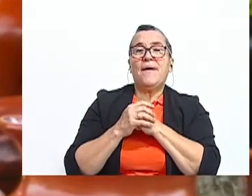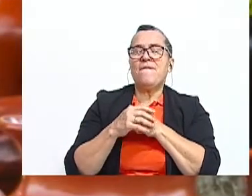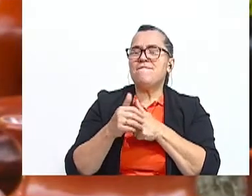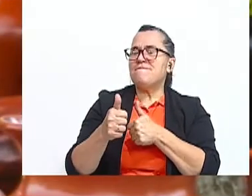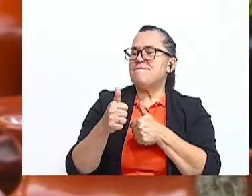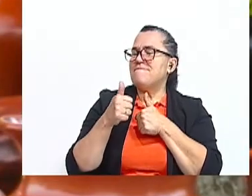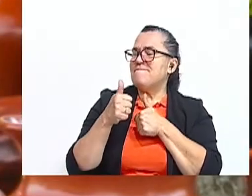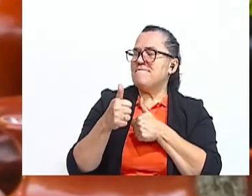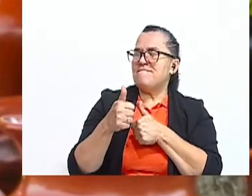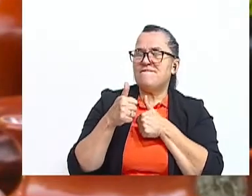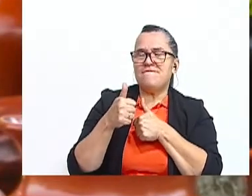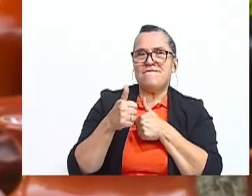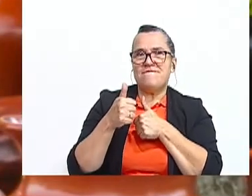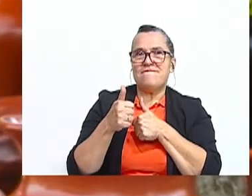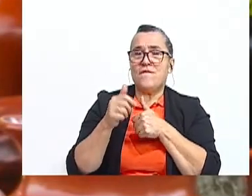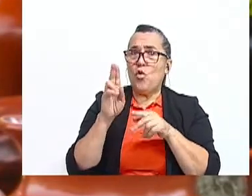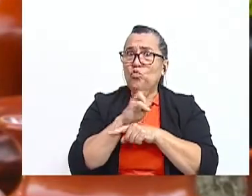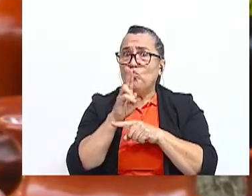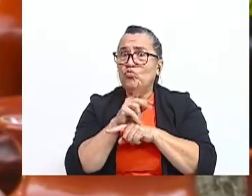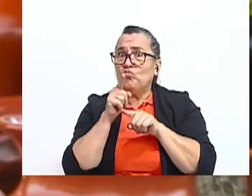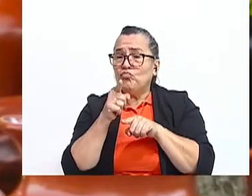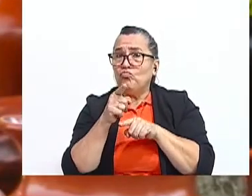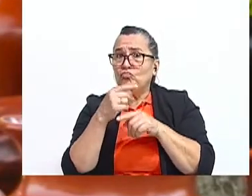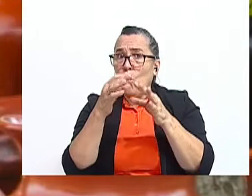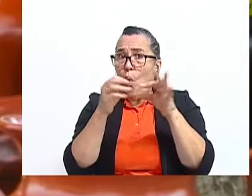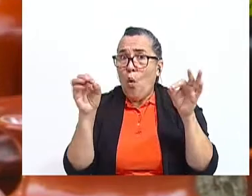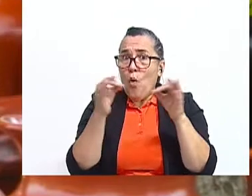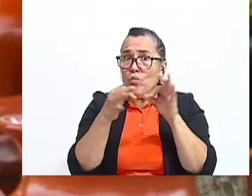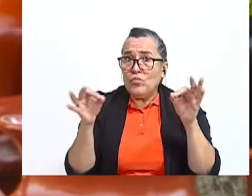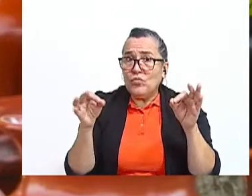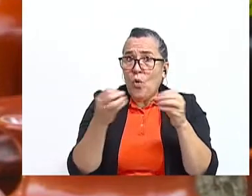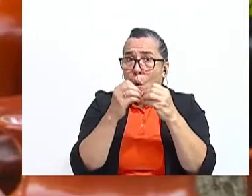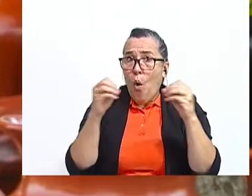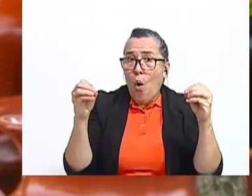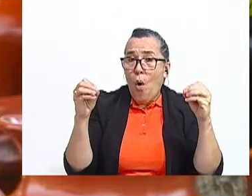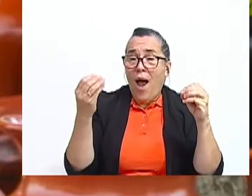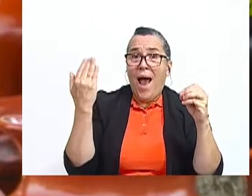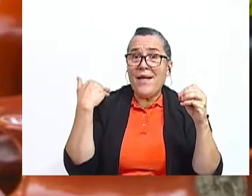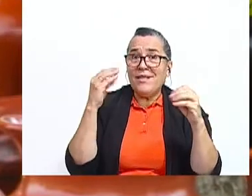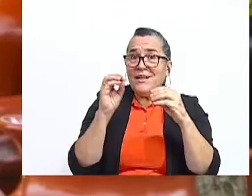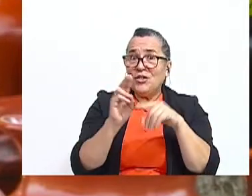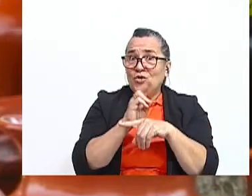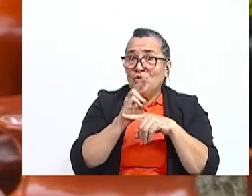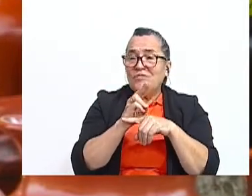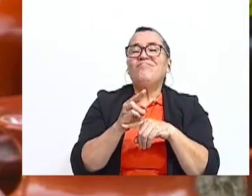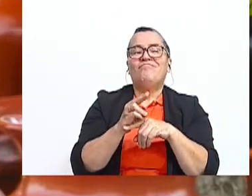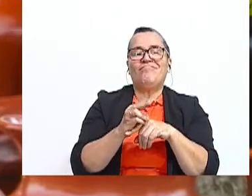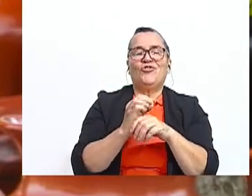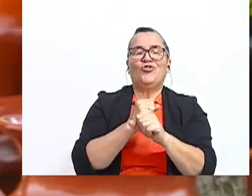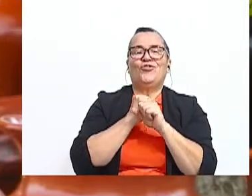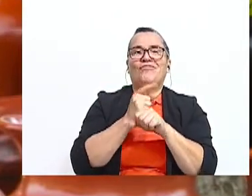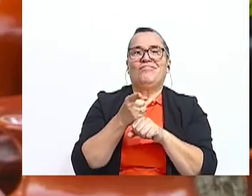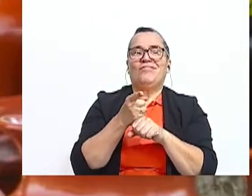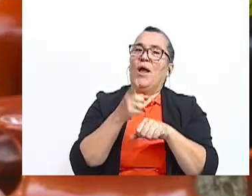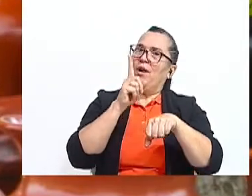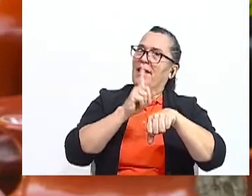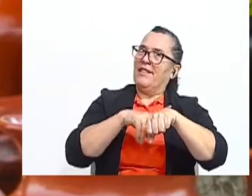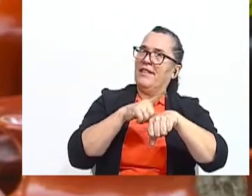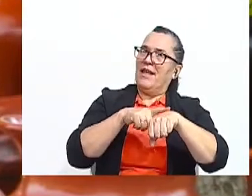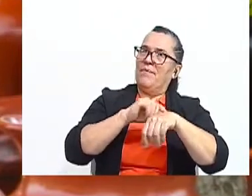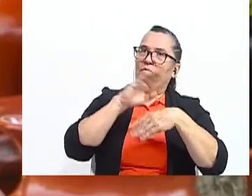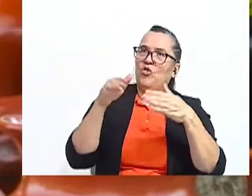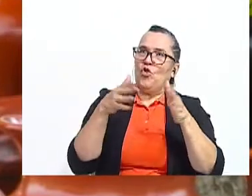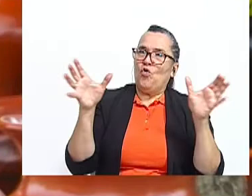very well. Have you used these sentences before? I'm sure you have. Well, it's time to put